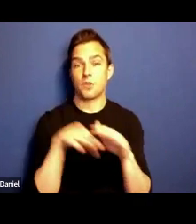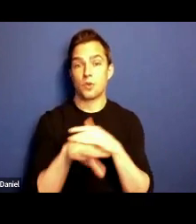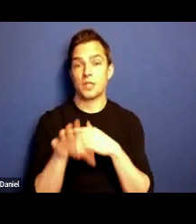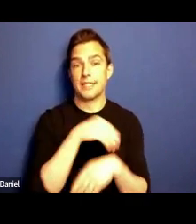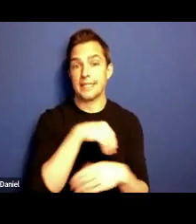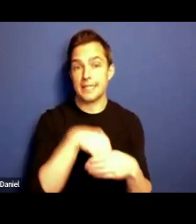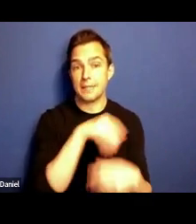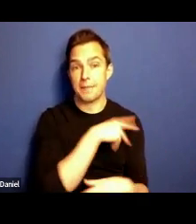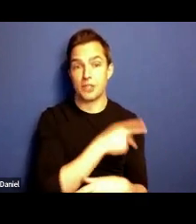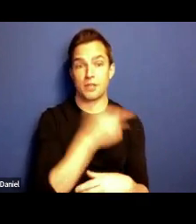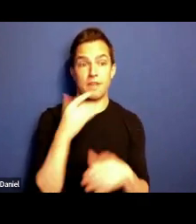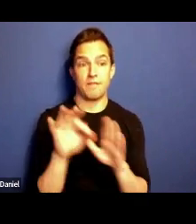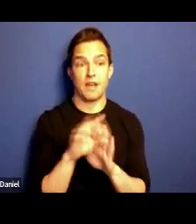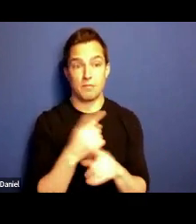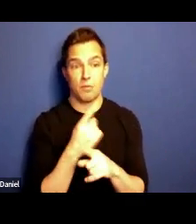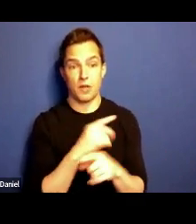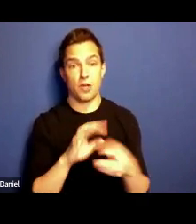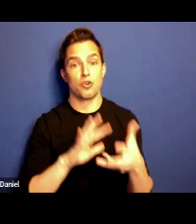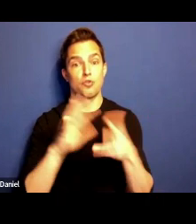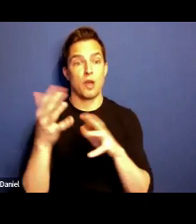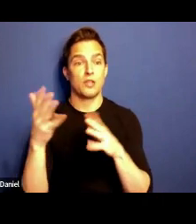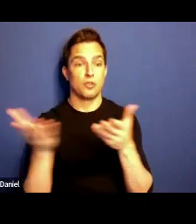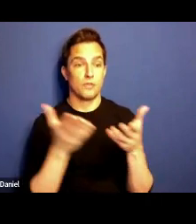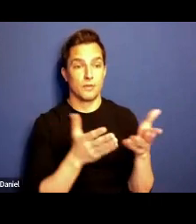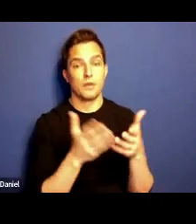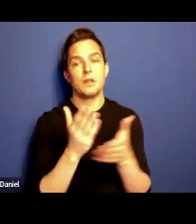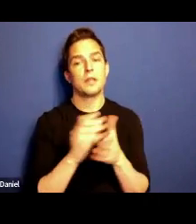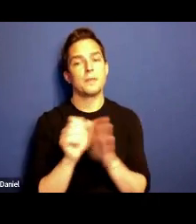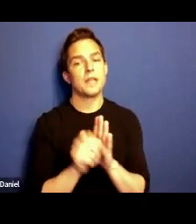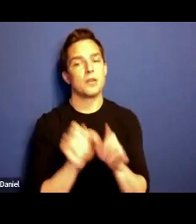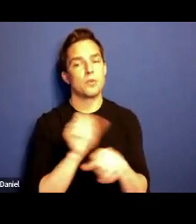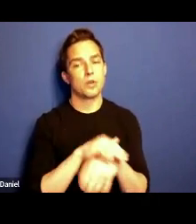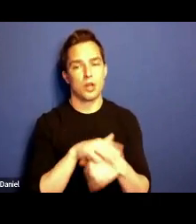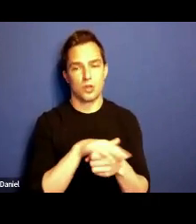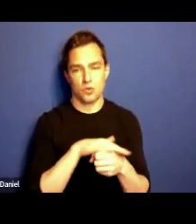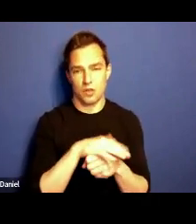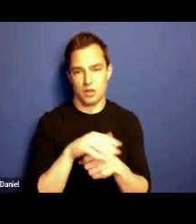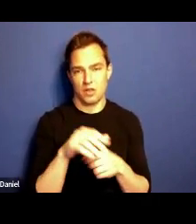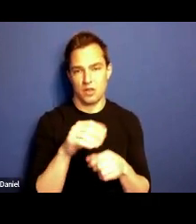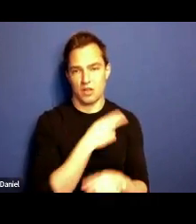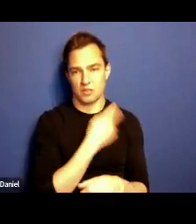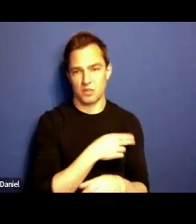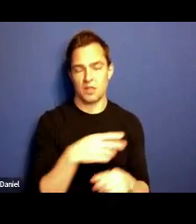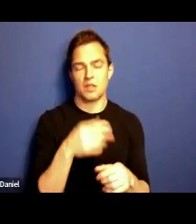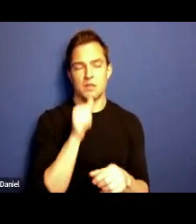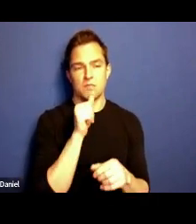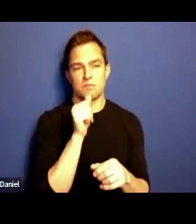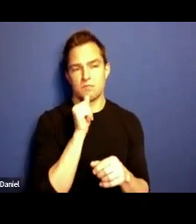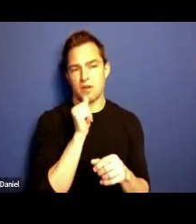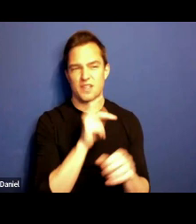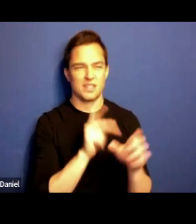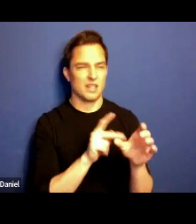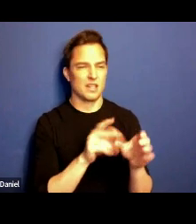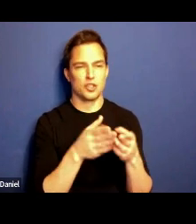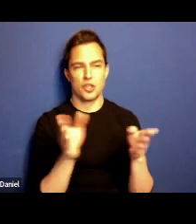they get appropriate crisis services. A number of states are working with local hospitals, both private psychiatric hospitals and general